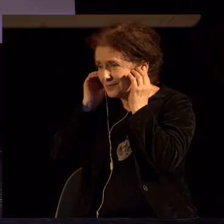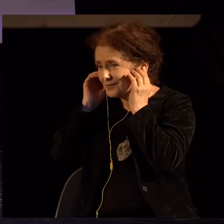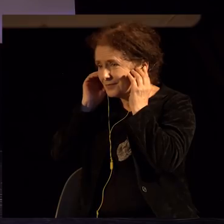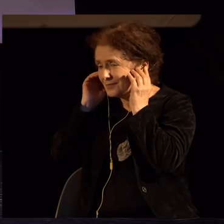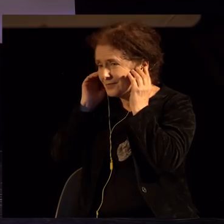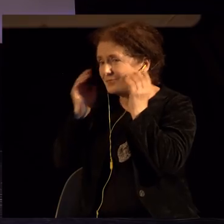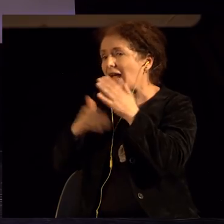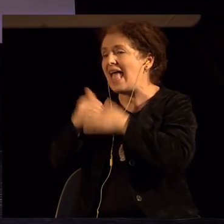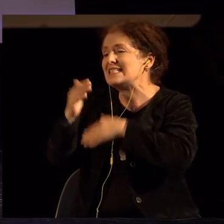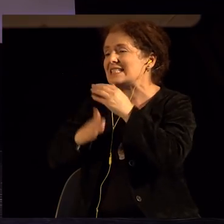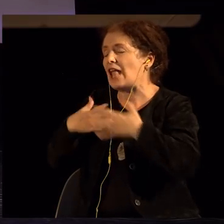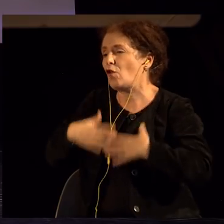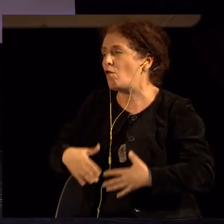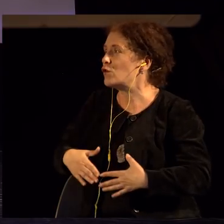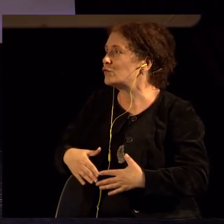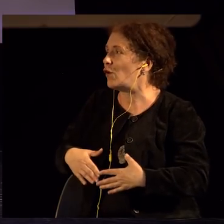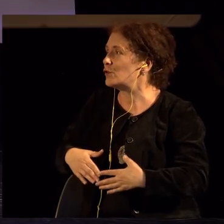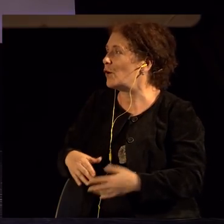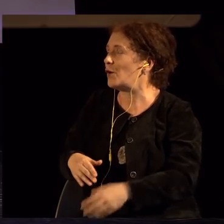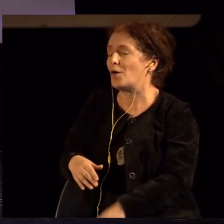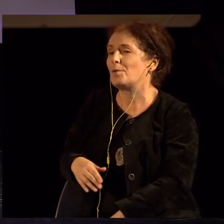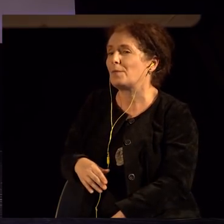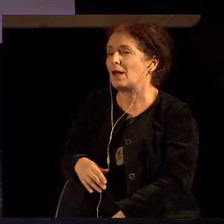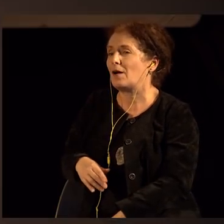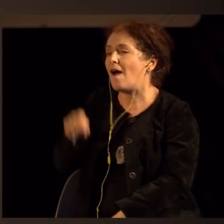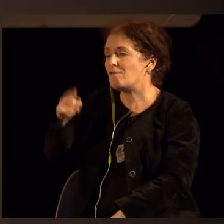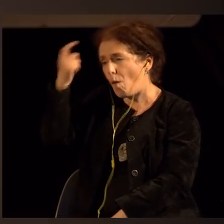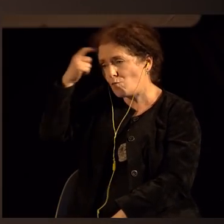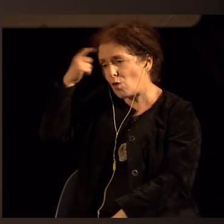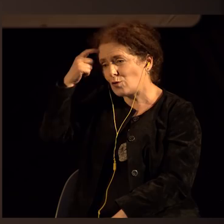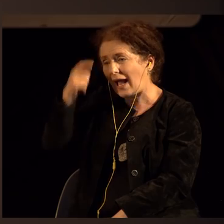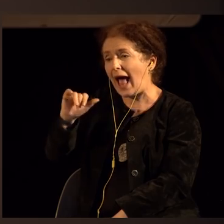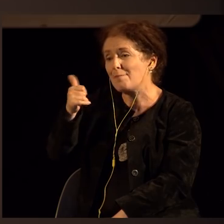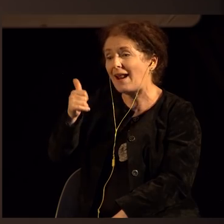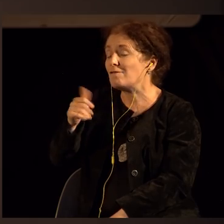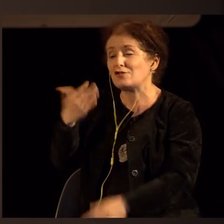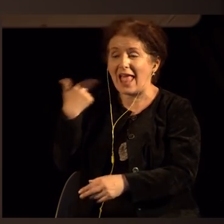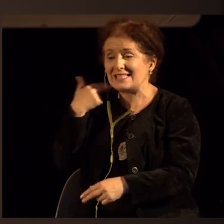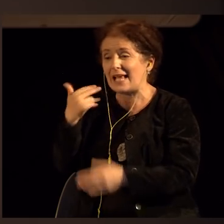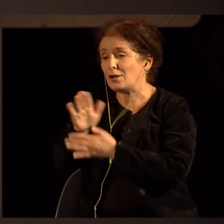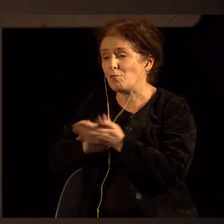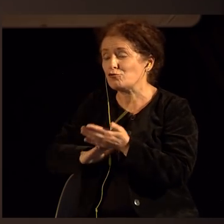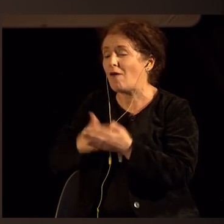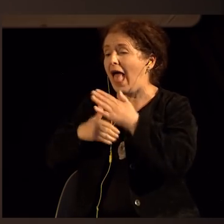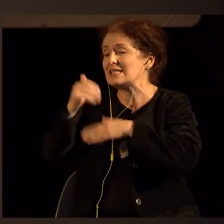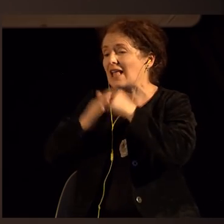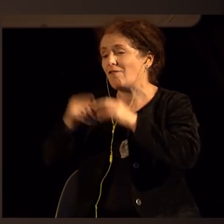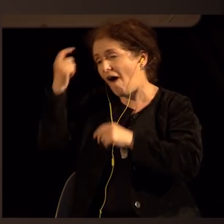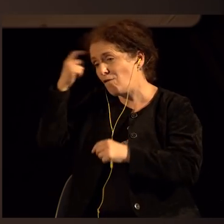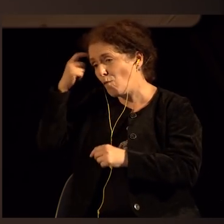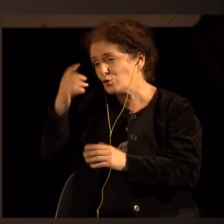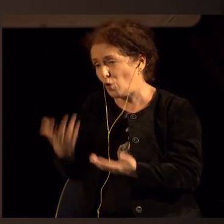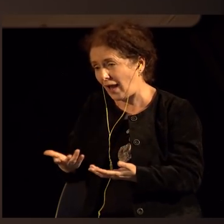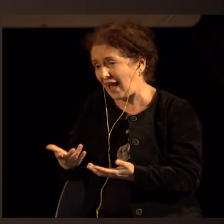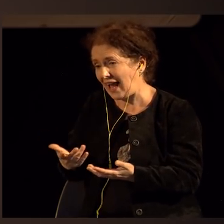in the brain might seem obvious. But our actions tell me that it's something that we need to be reminded